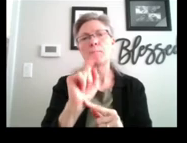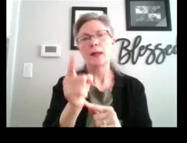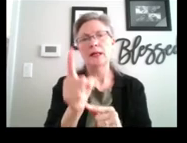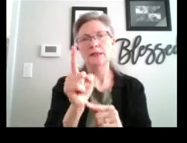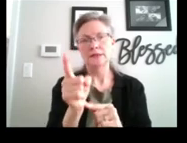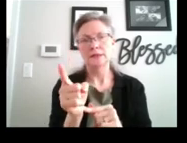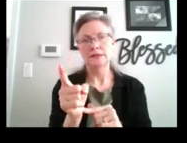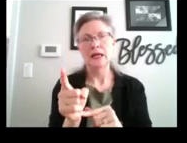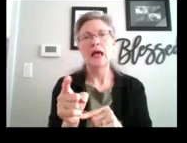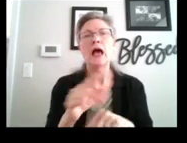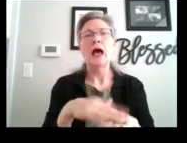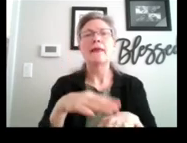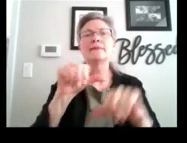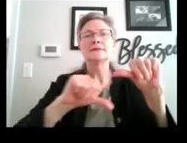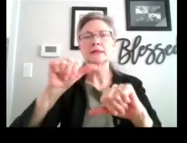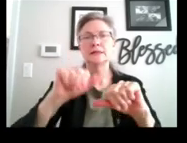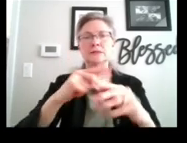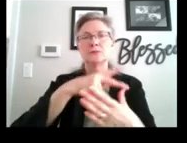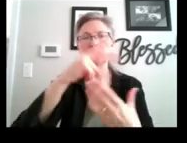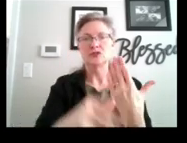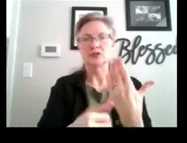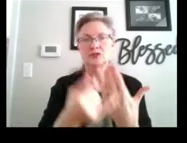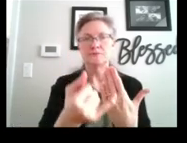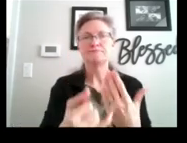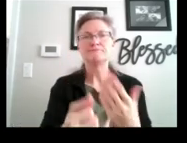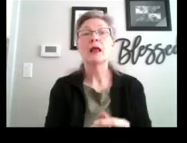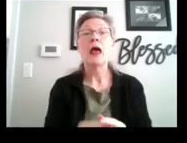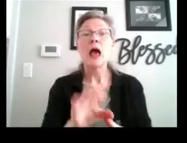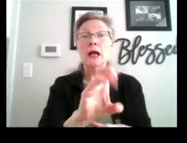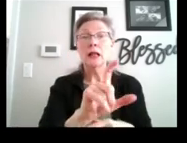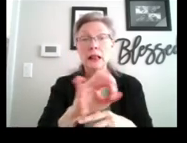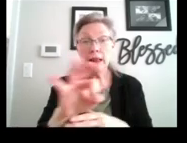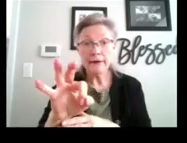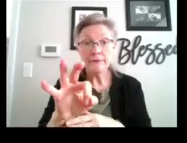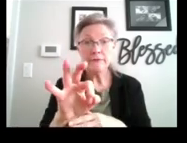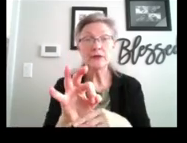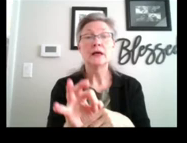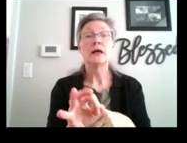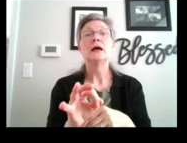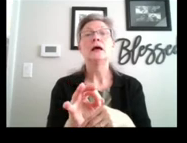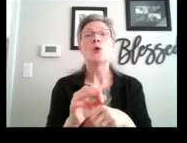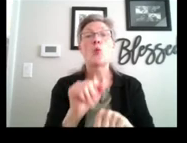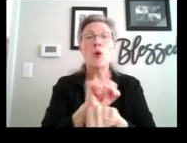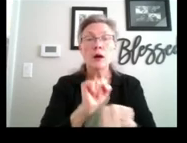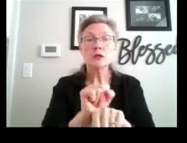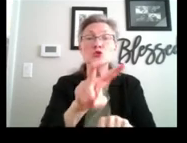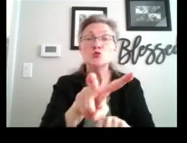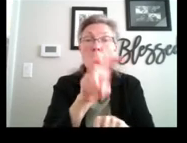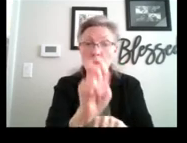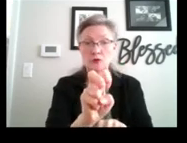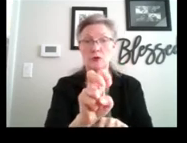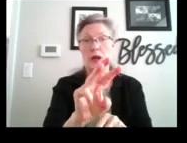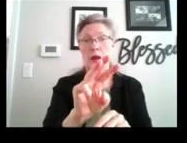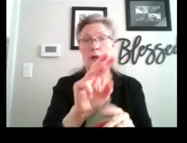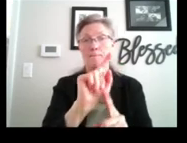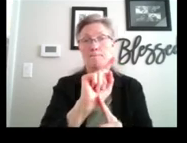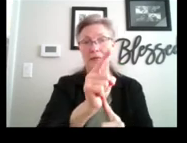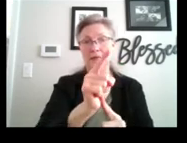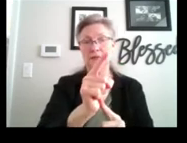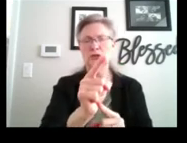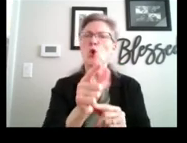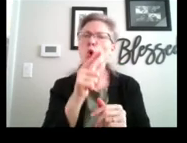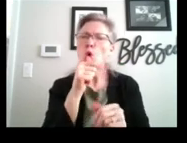spent 120 minutes. Cliff, he spent 200 minutes. So who